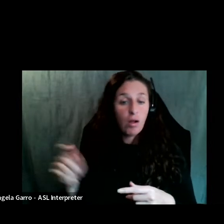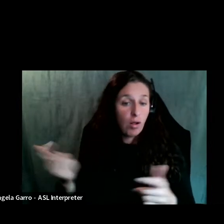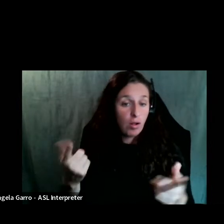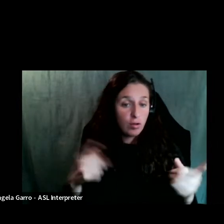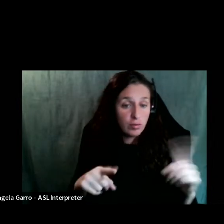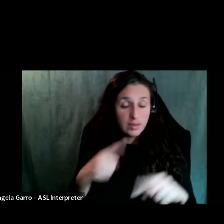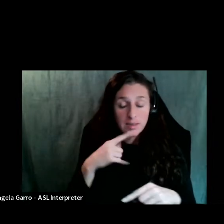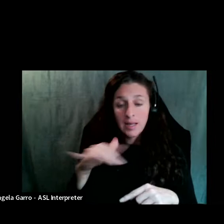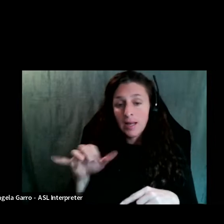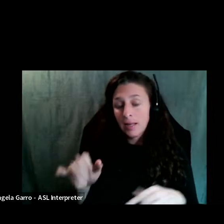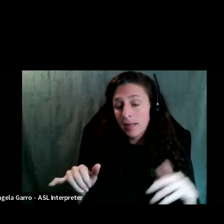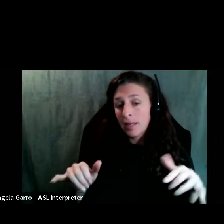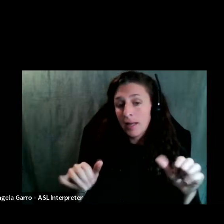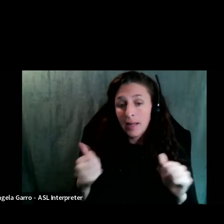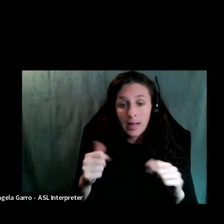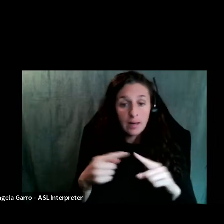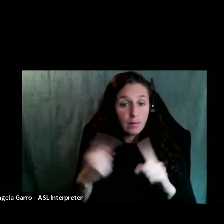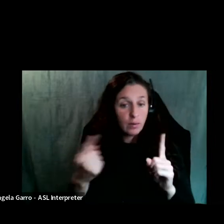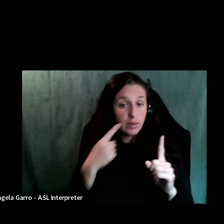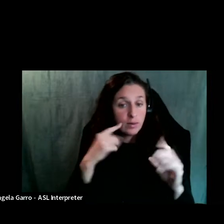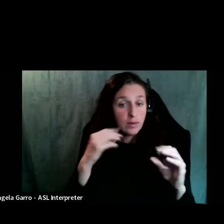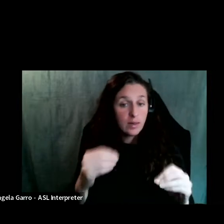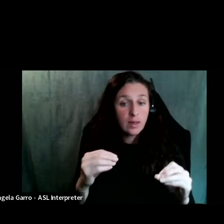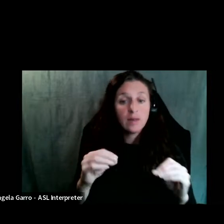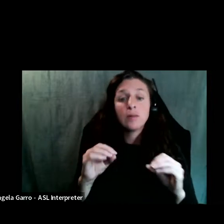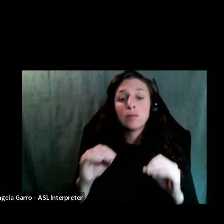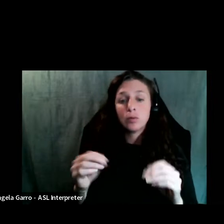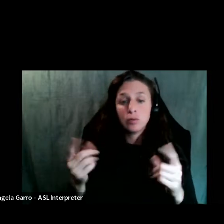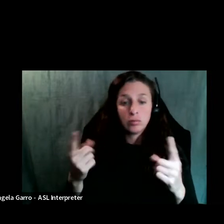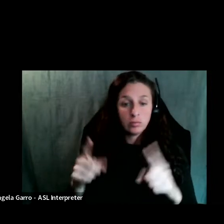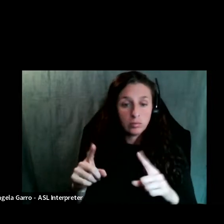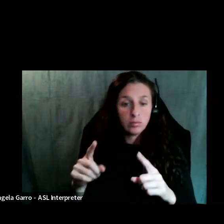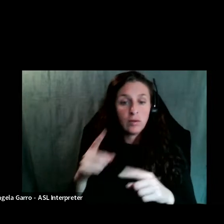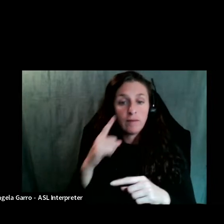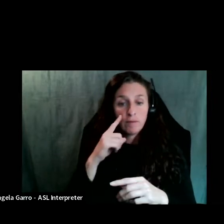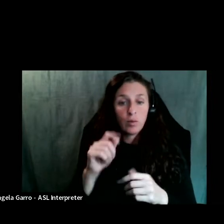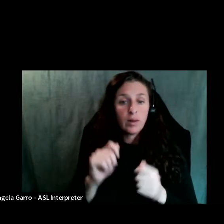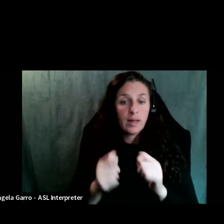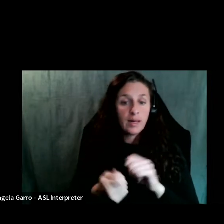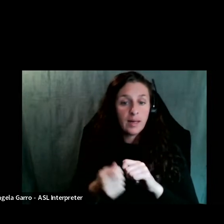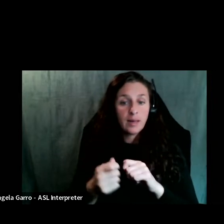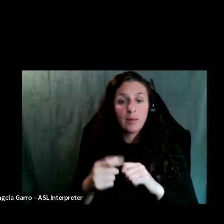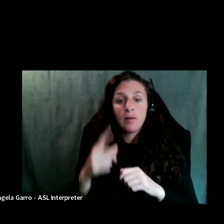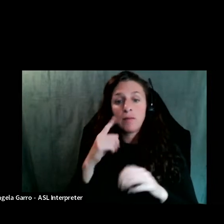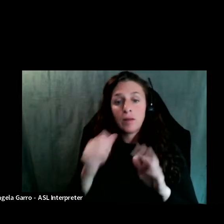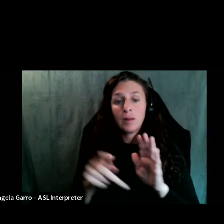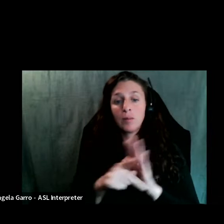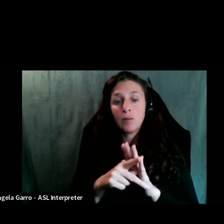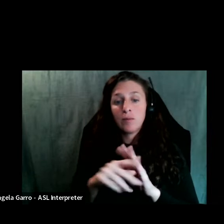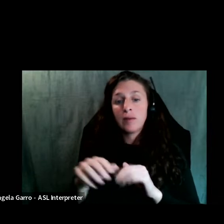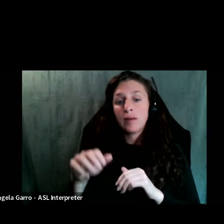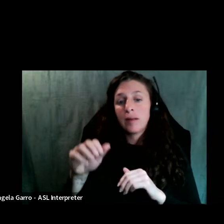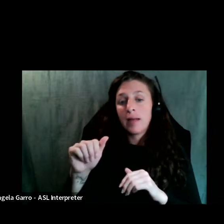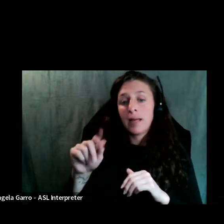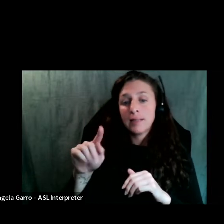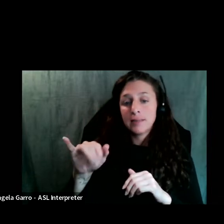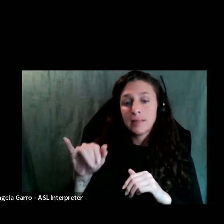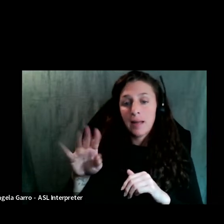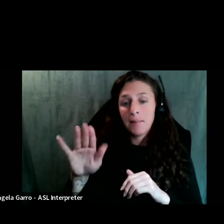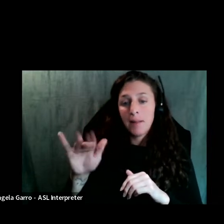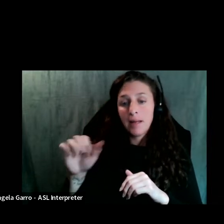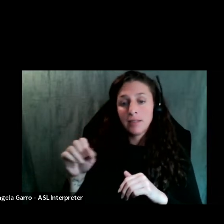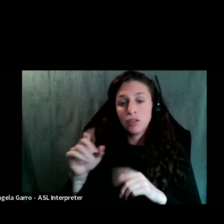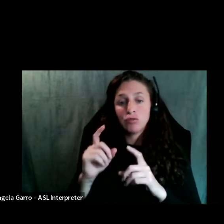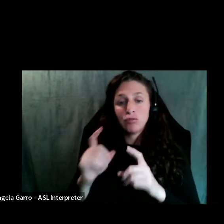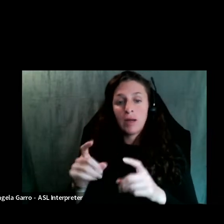aye. Aye. Any opposed? Hearing none, motion carried for the addendum. Moving on to the approval of the anti-bias grant coordinator job.